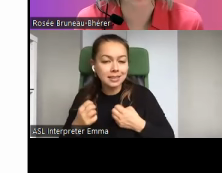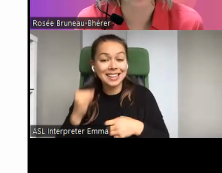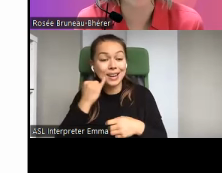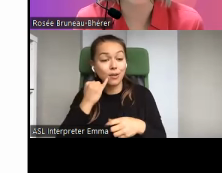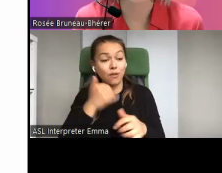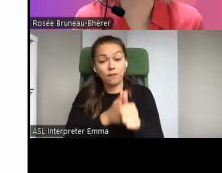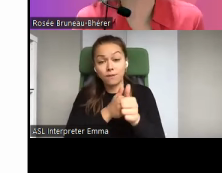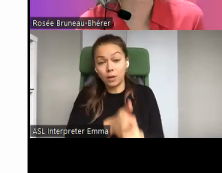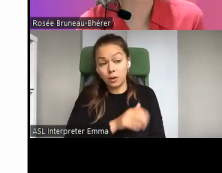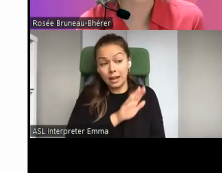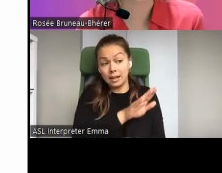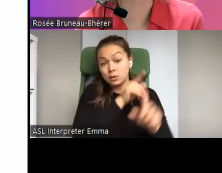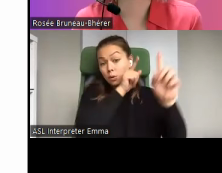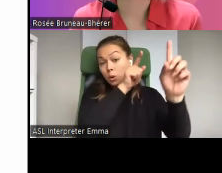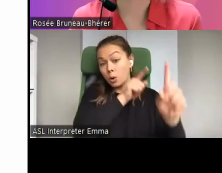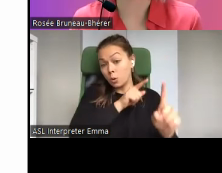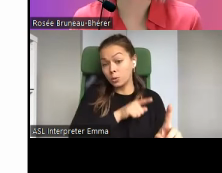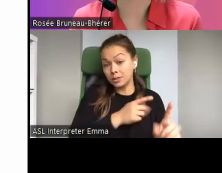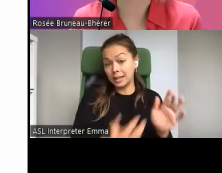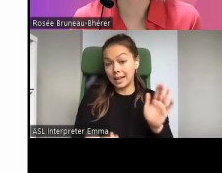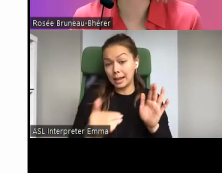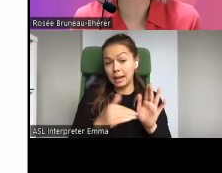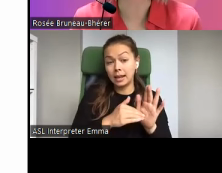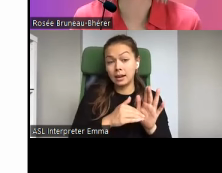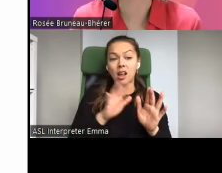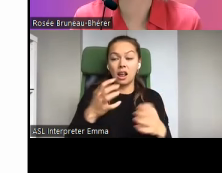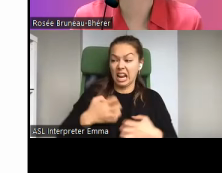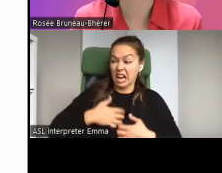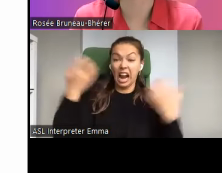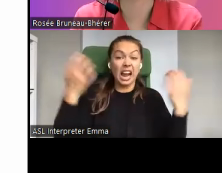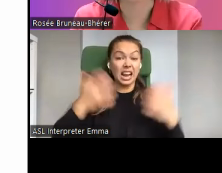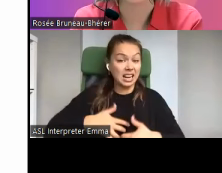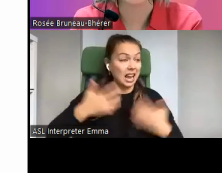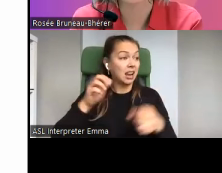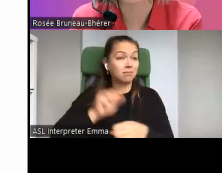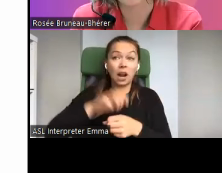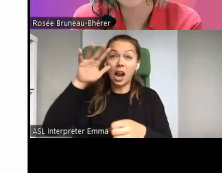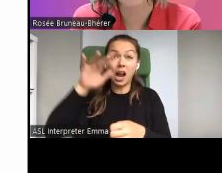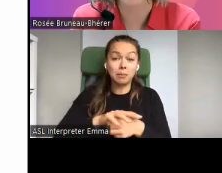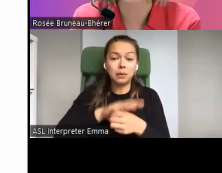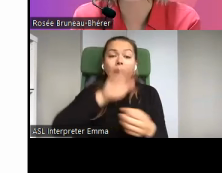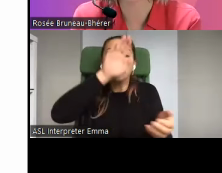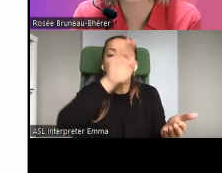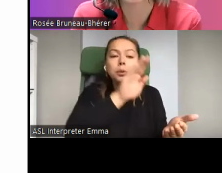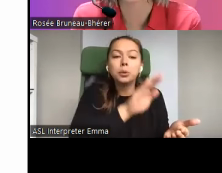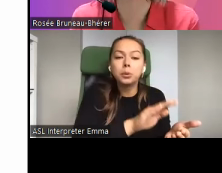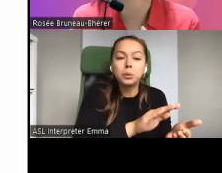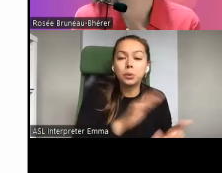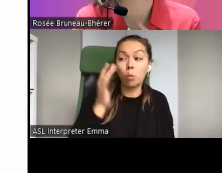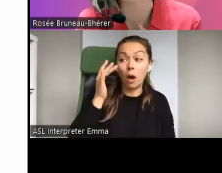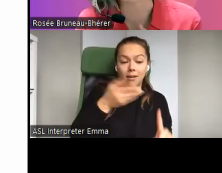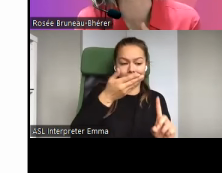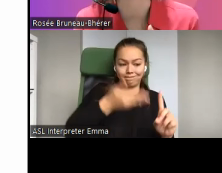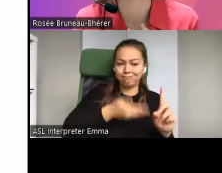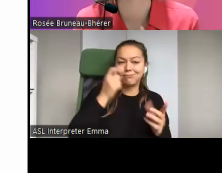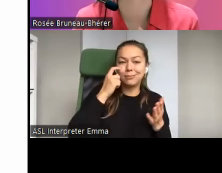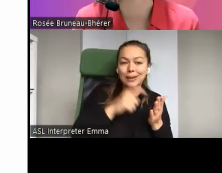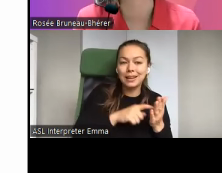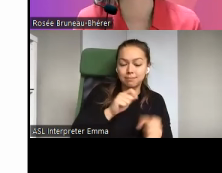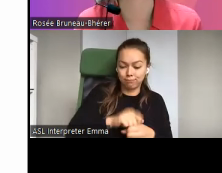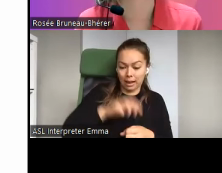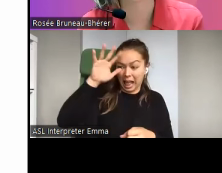outbursts because he realizes that this really causes issues to making friends, well, then we can use his own goals, which might be